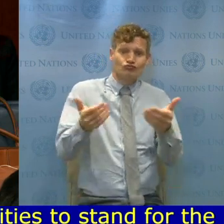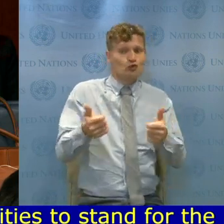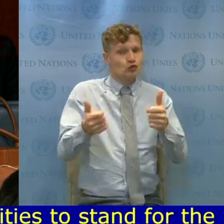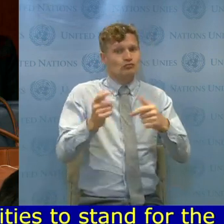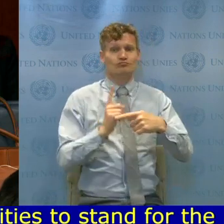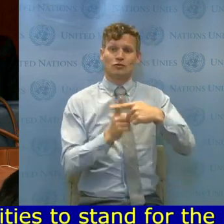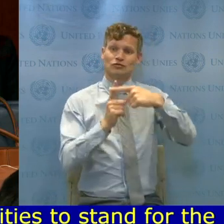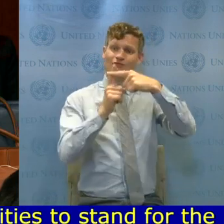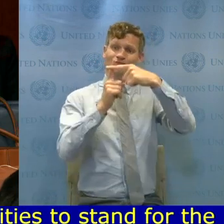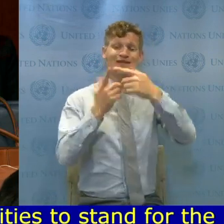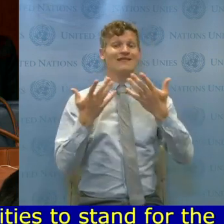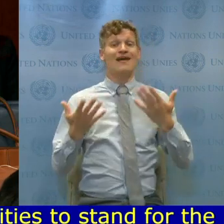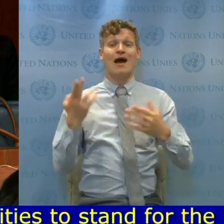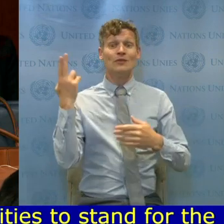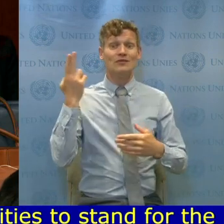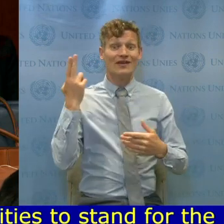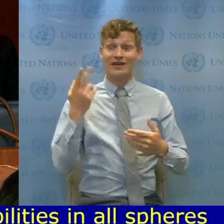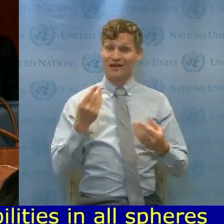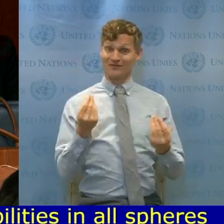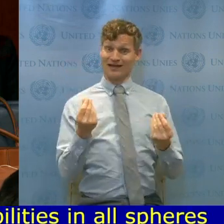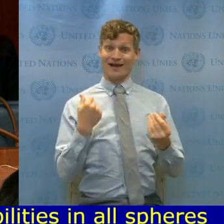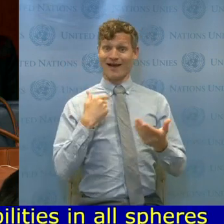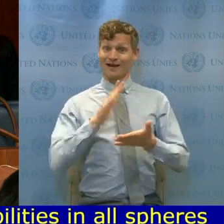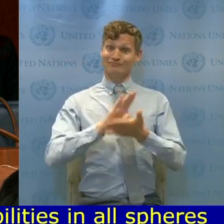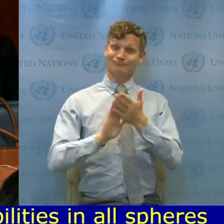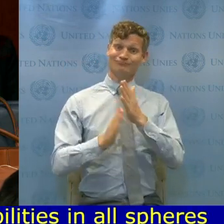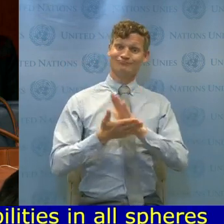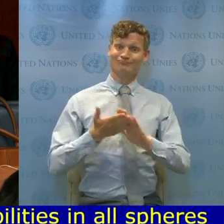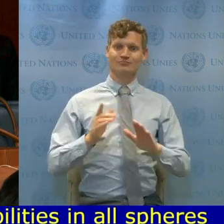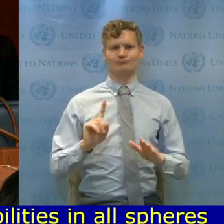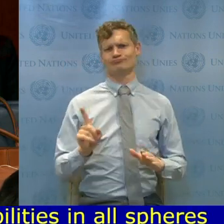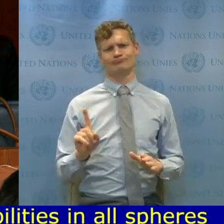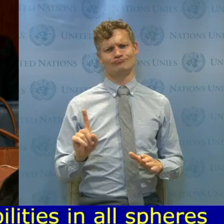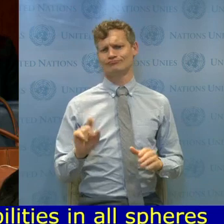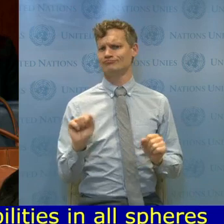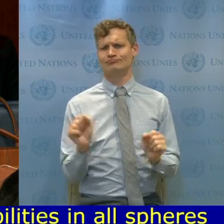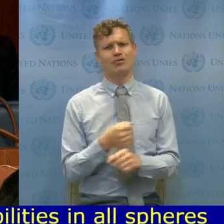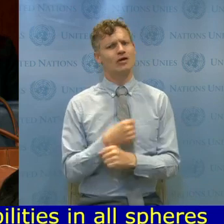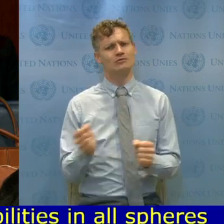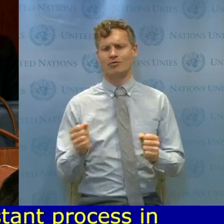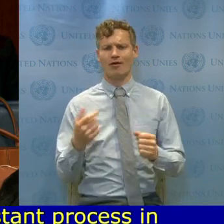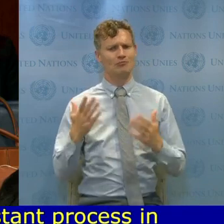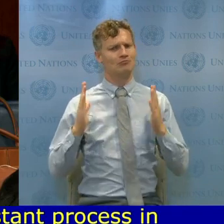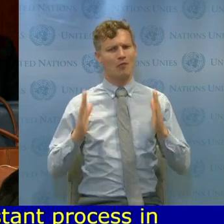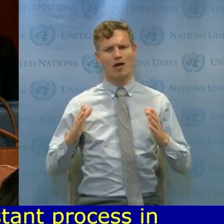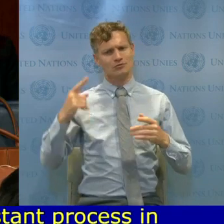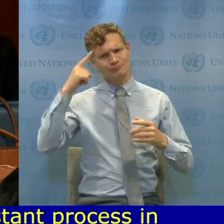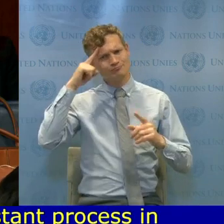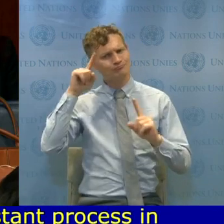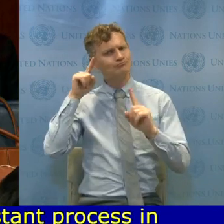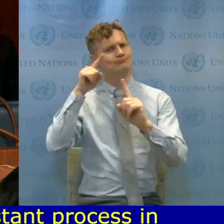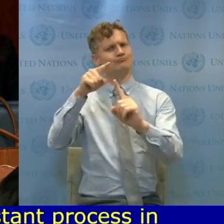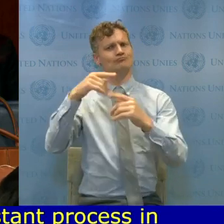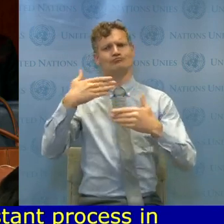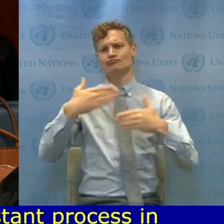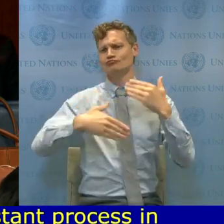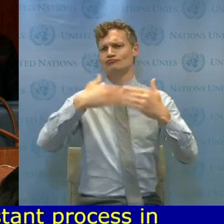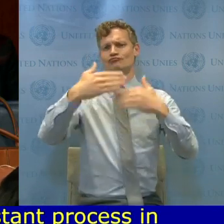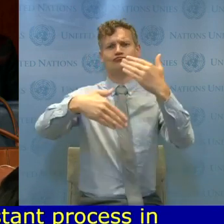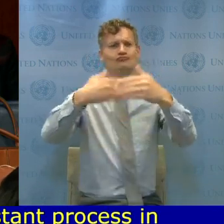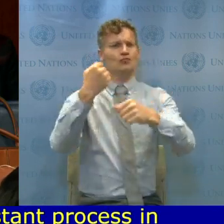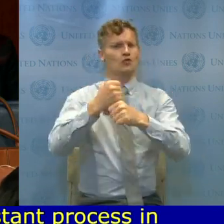never completed. In order to achieve a productive inclusion and participation of persons with disabilities in